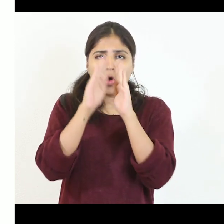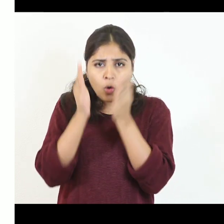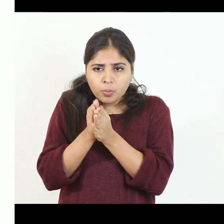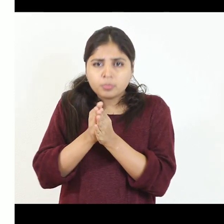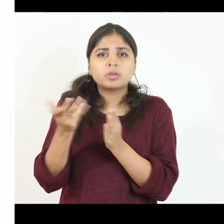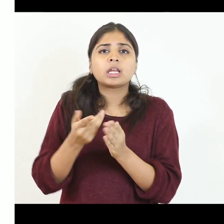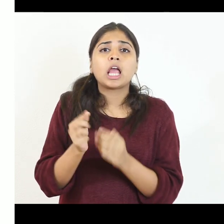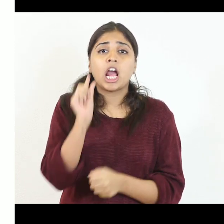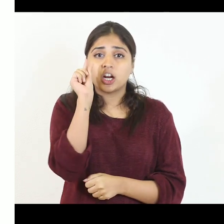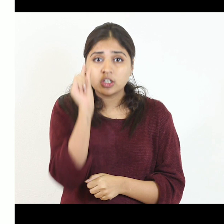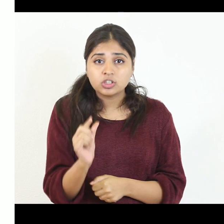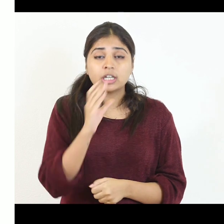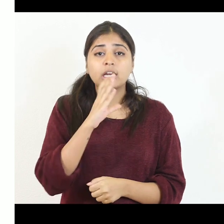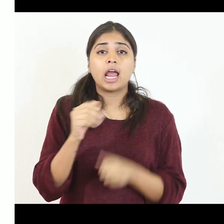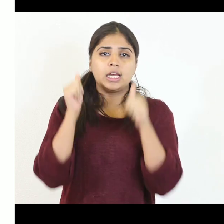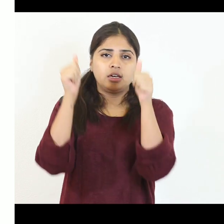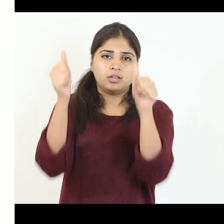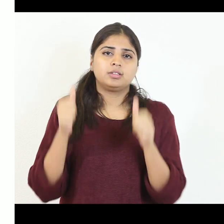impact.